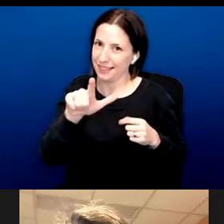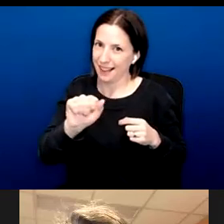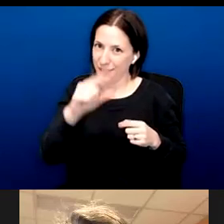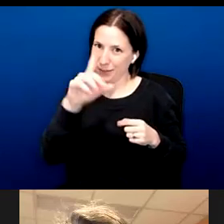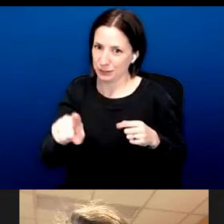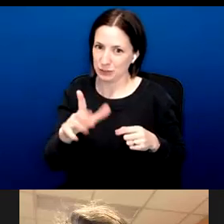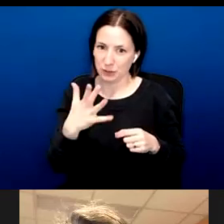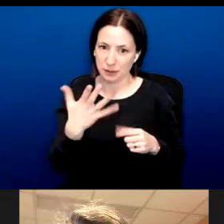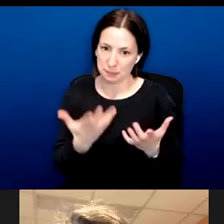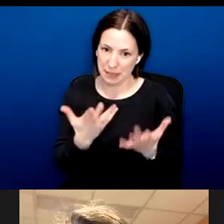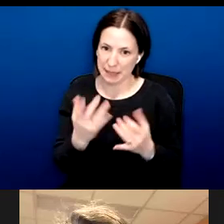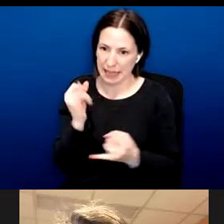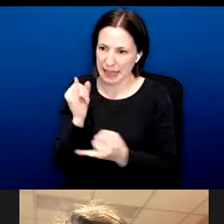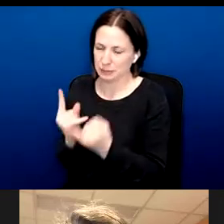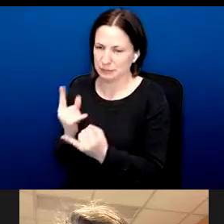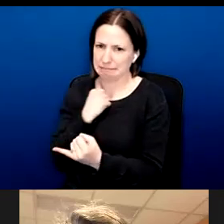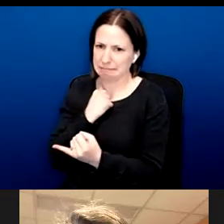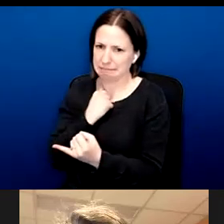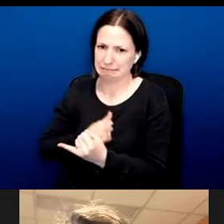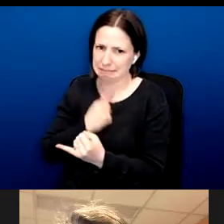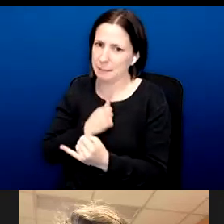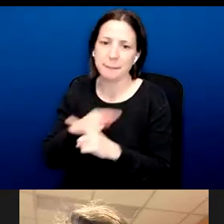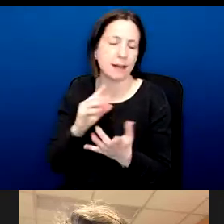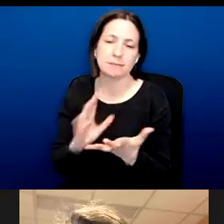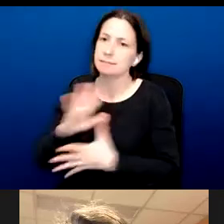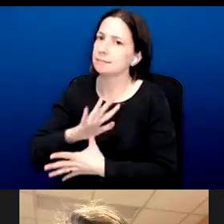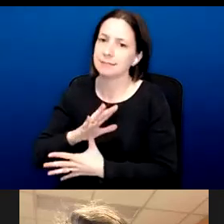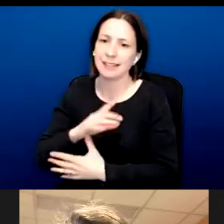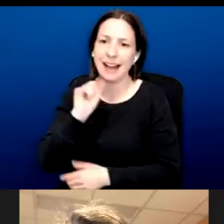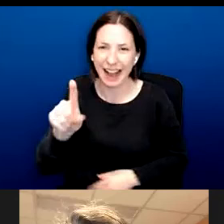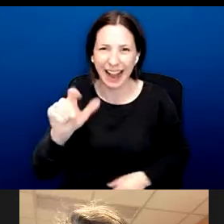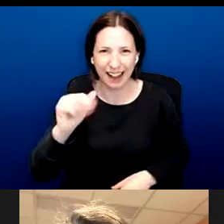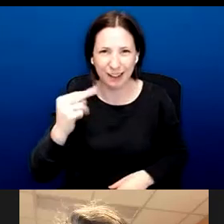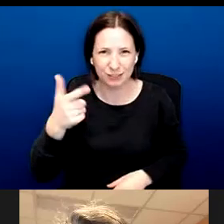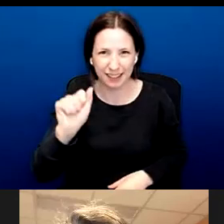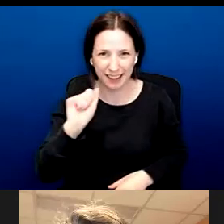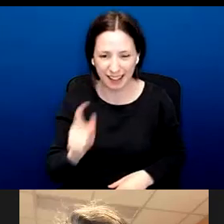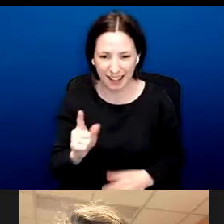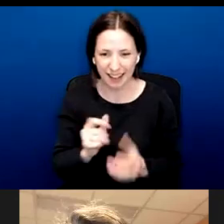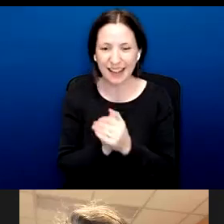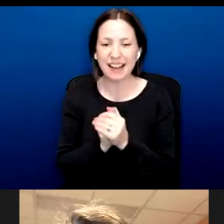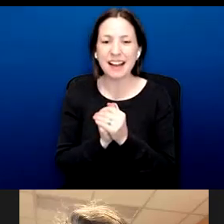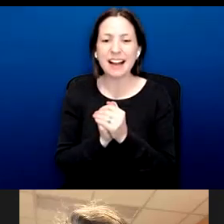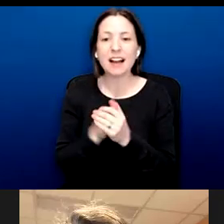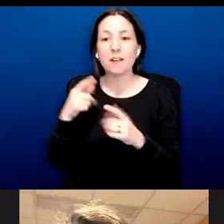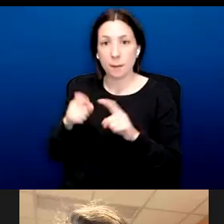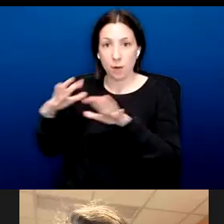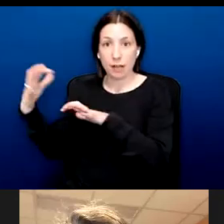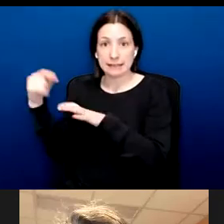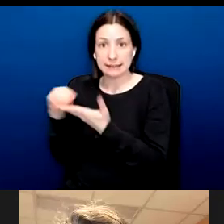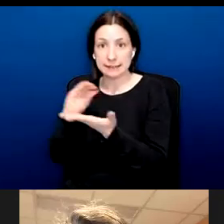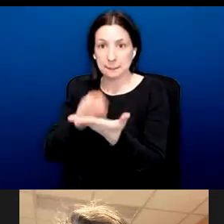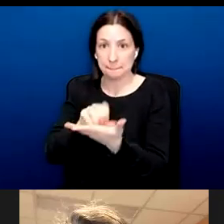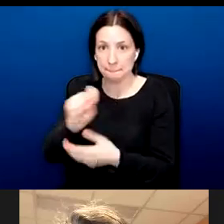be unfortunate last one. I'm sorry, but that's Angela. So, and this comes from our audience. I